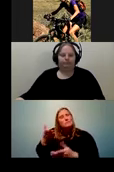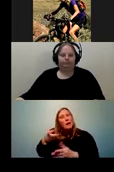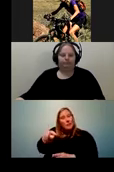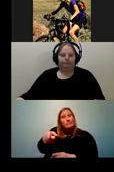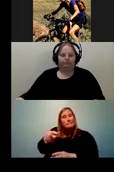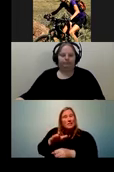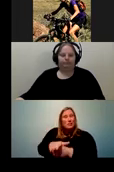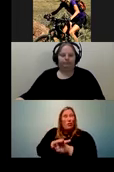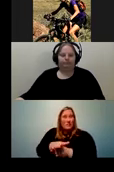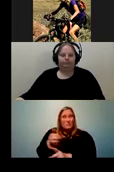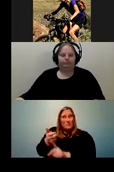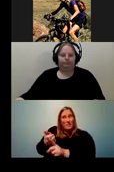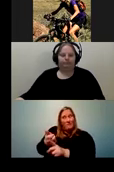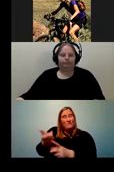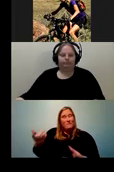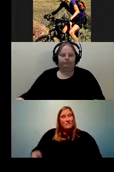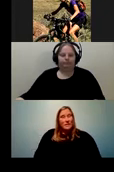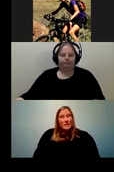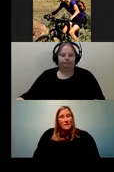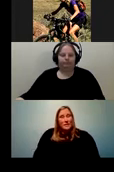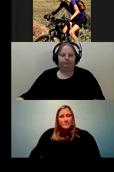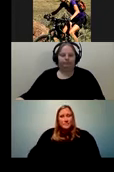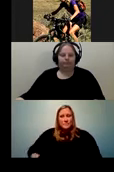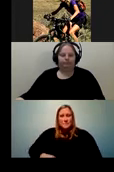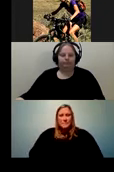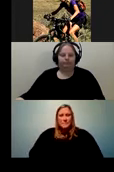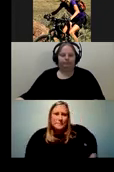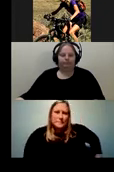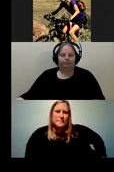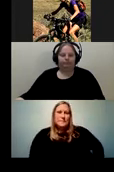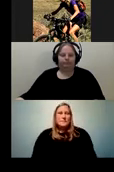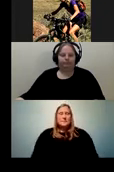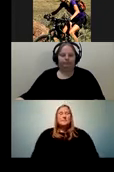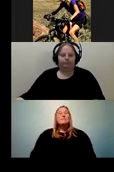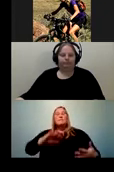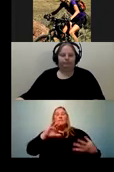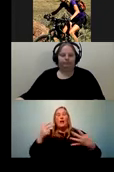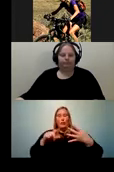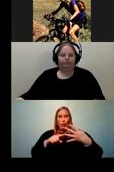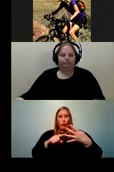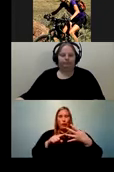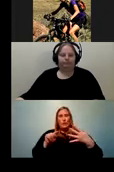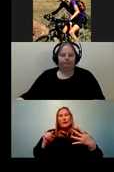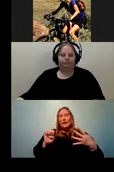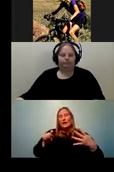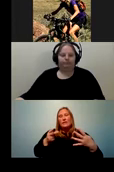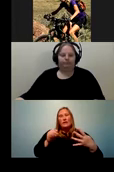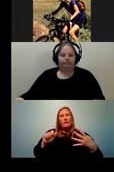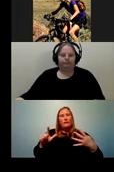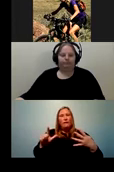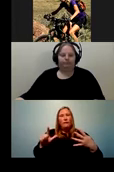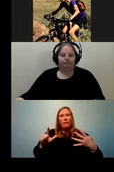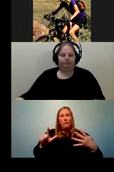All right. Let's take a look at ethical intent. Meanwhile, if you have any questions, just put them up, and I'm sure that